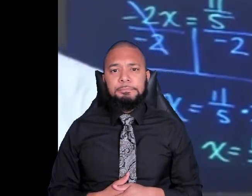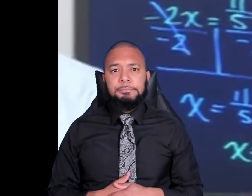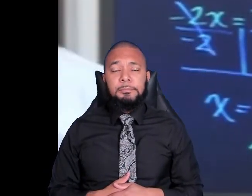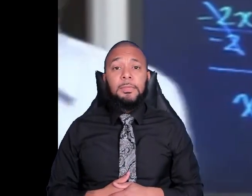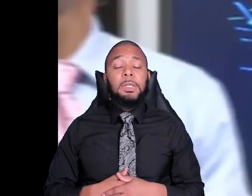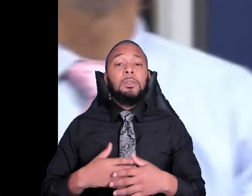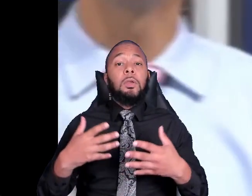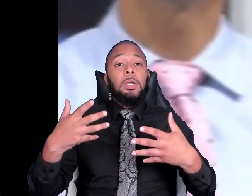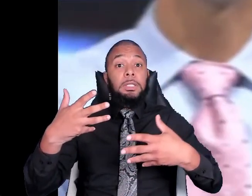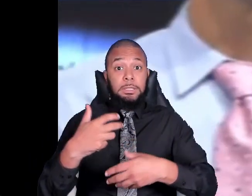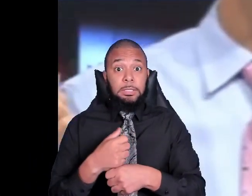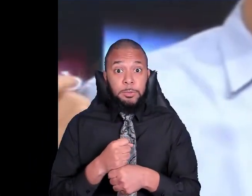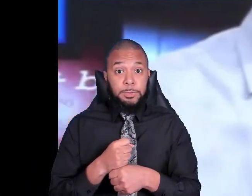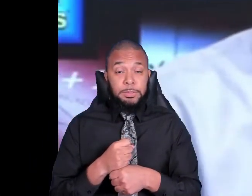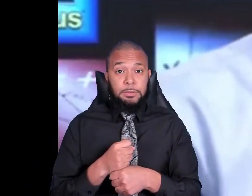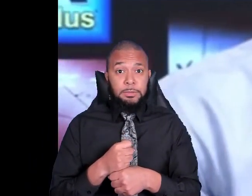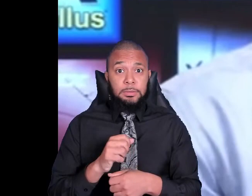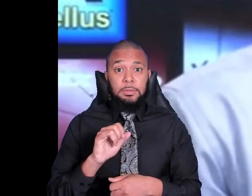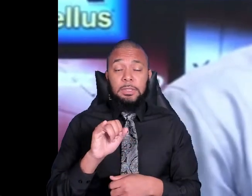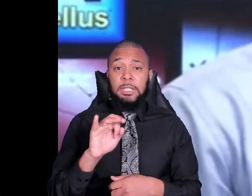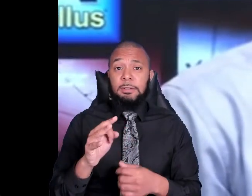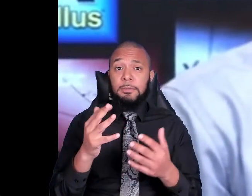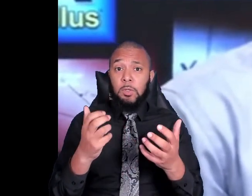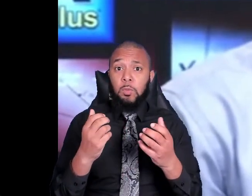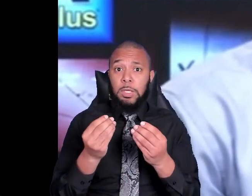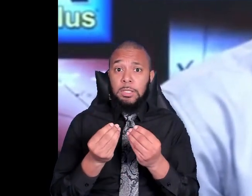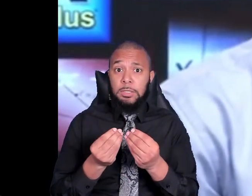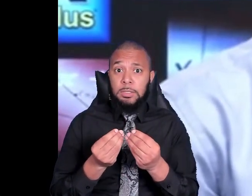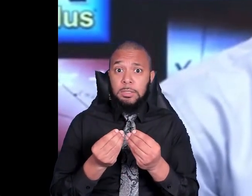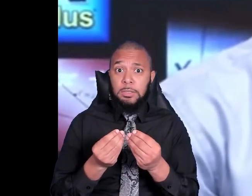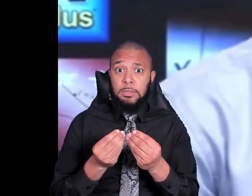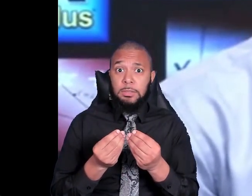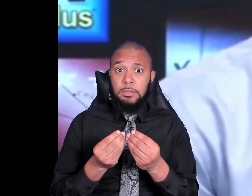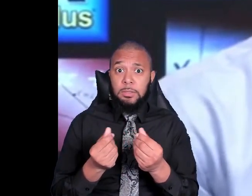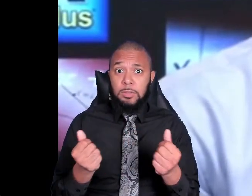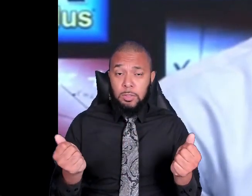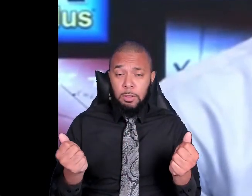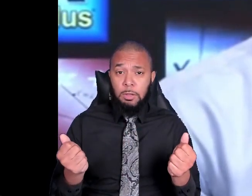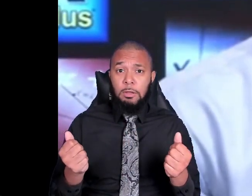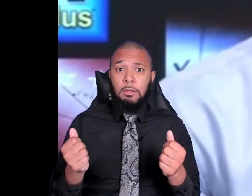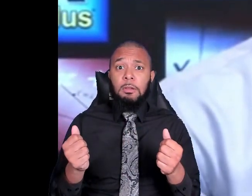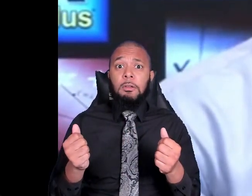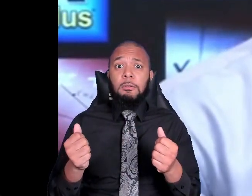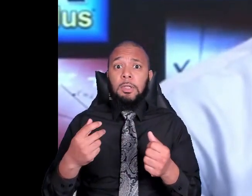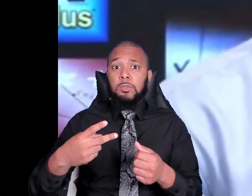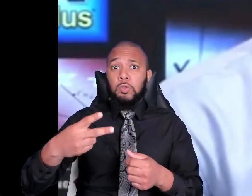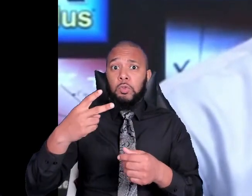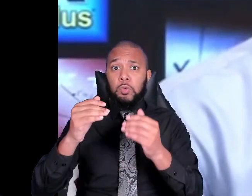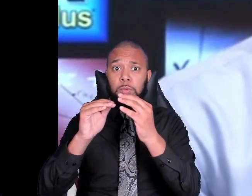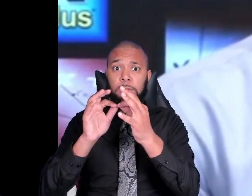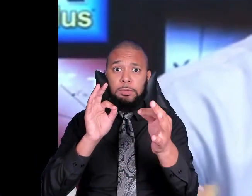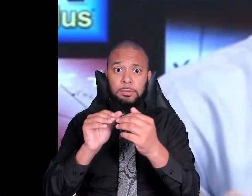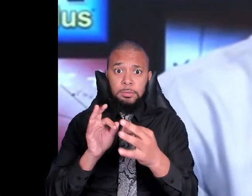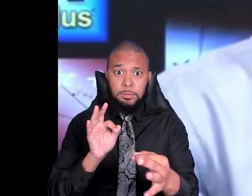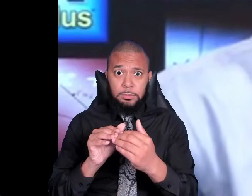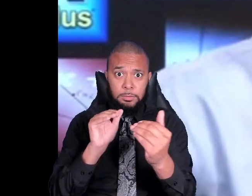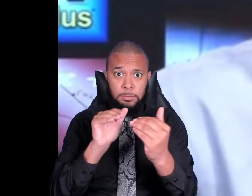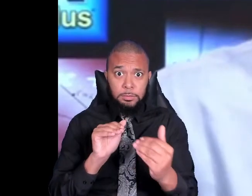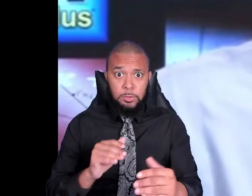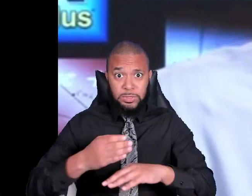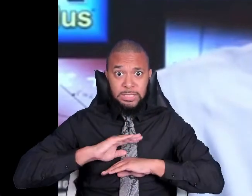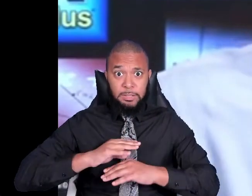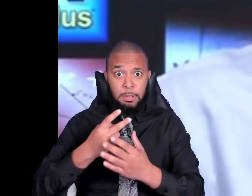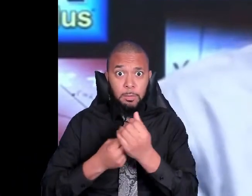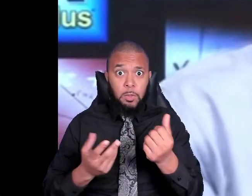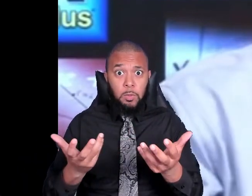In summary, in order to solve systems of equations with elimination, simply